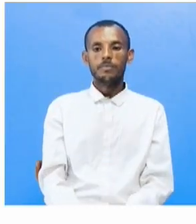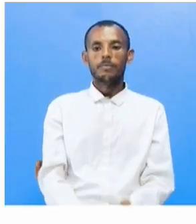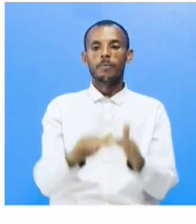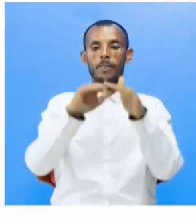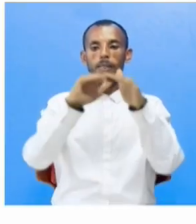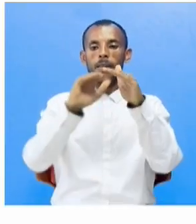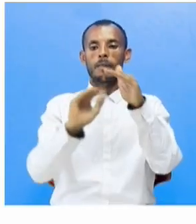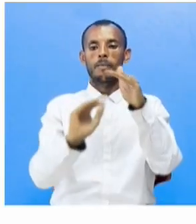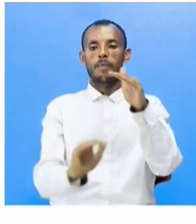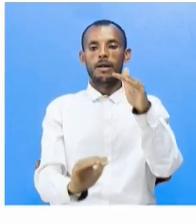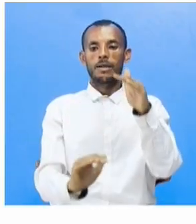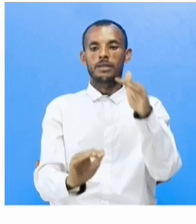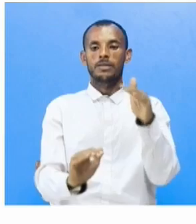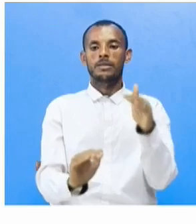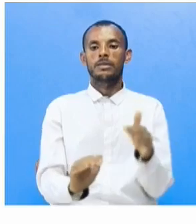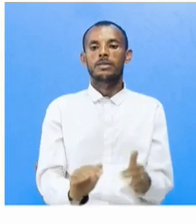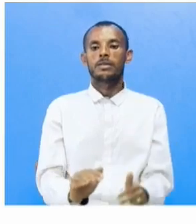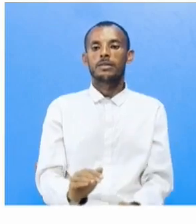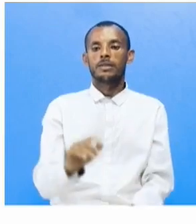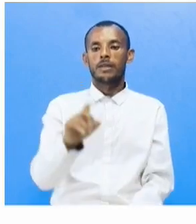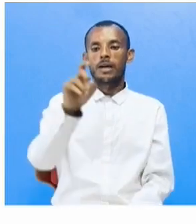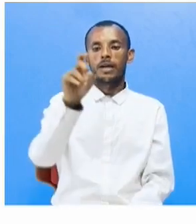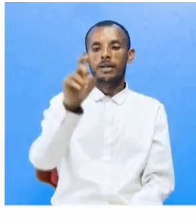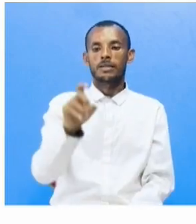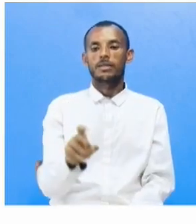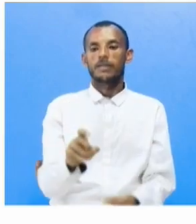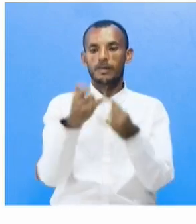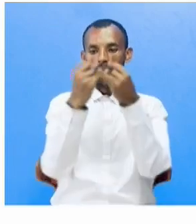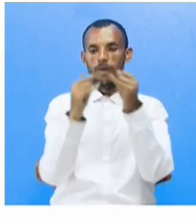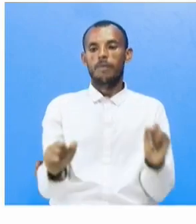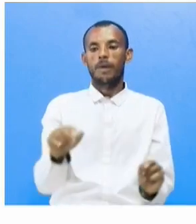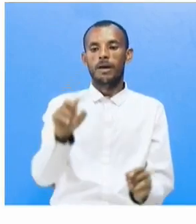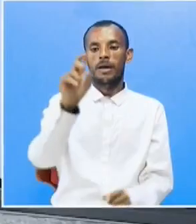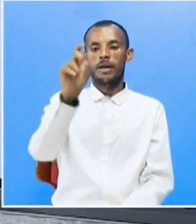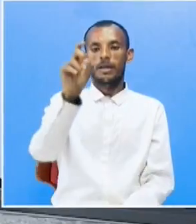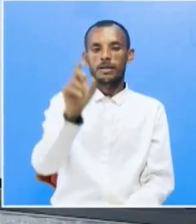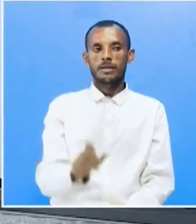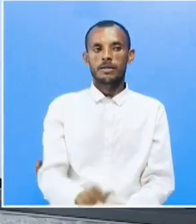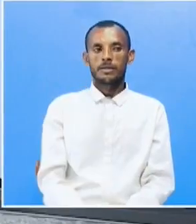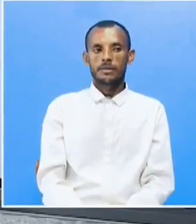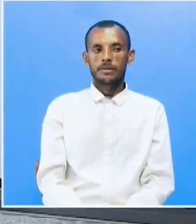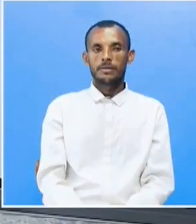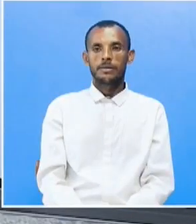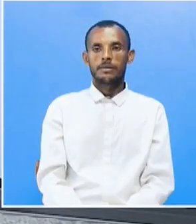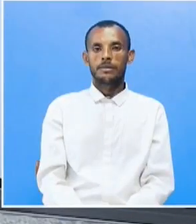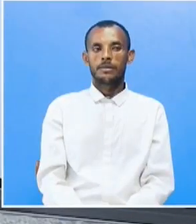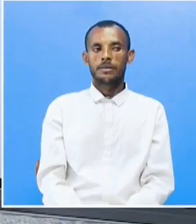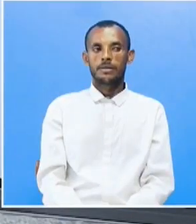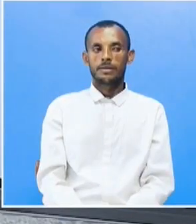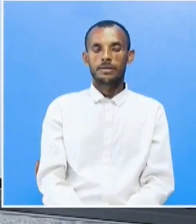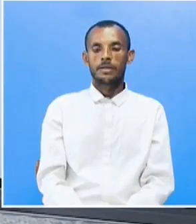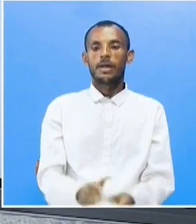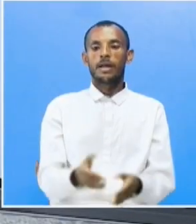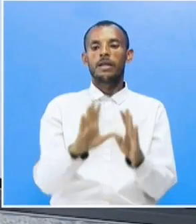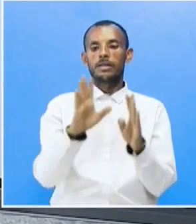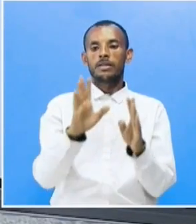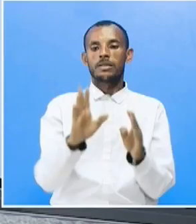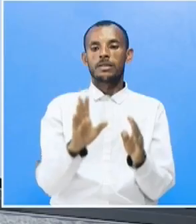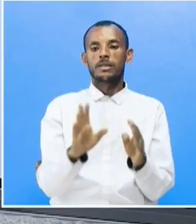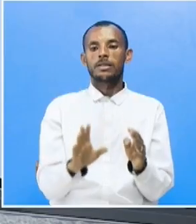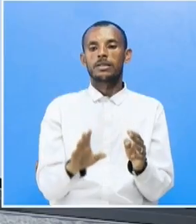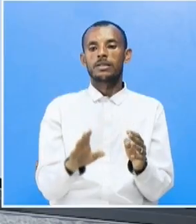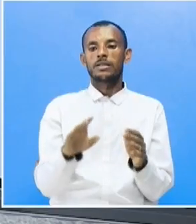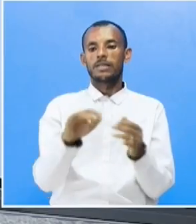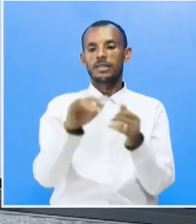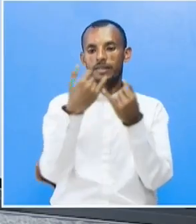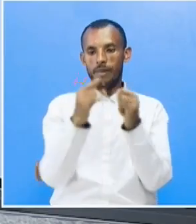minus, we don't know this cost price, and divided by cost price. So let's simplify this expression.